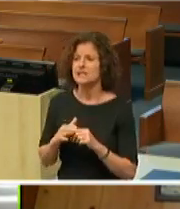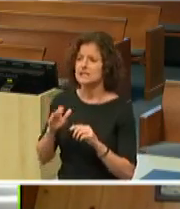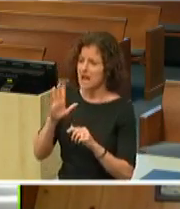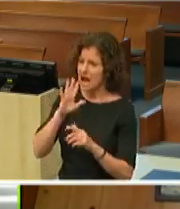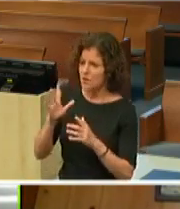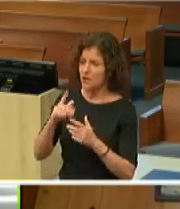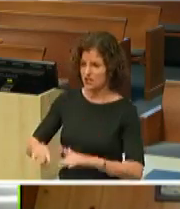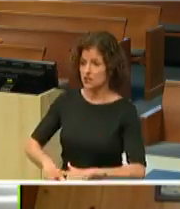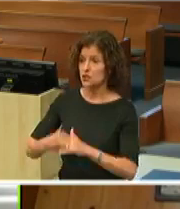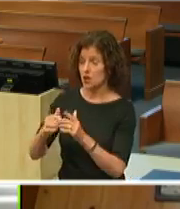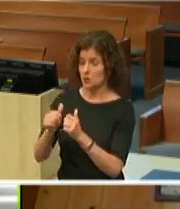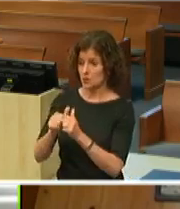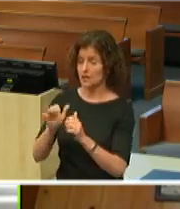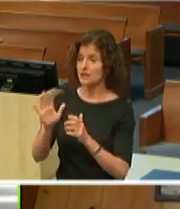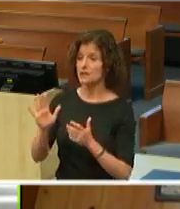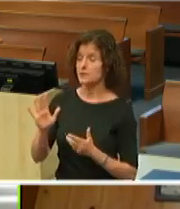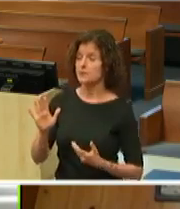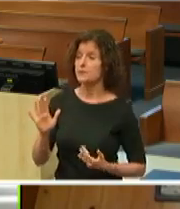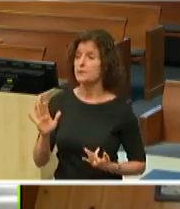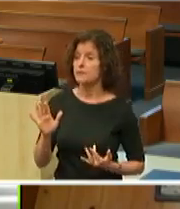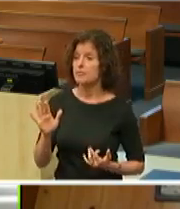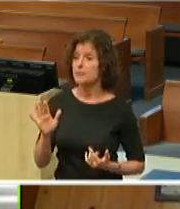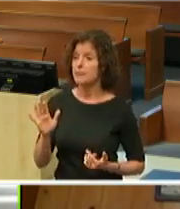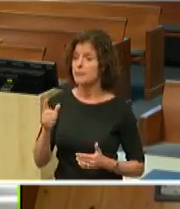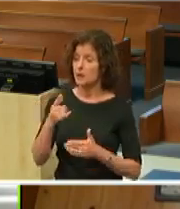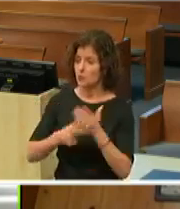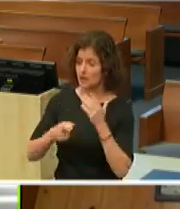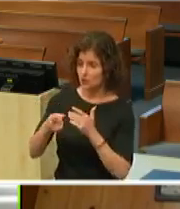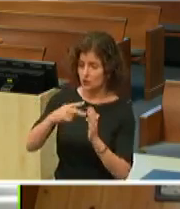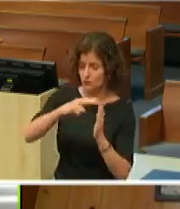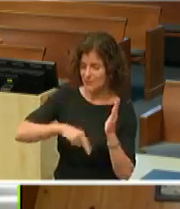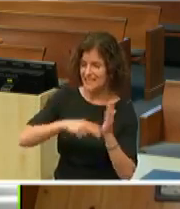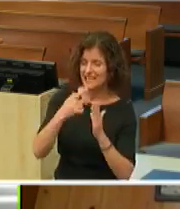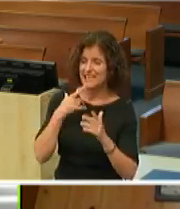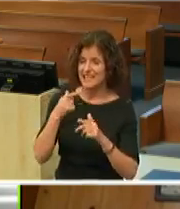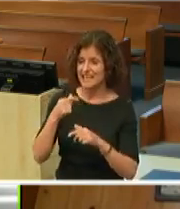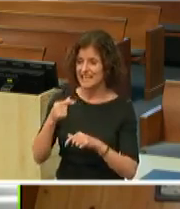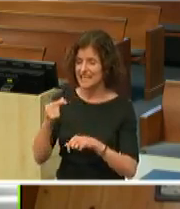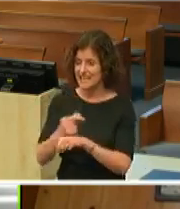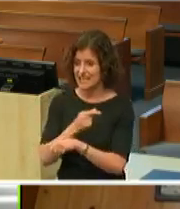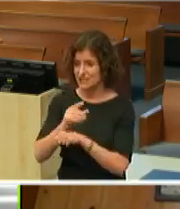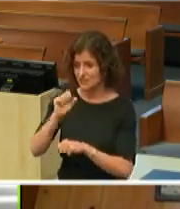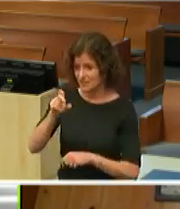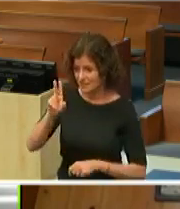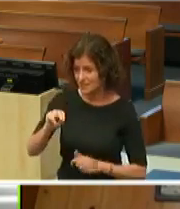me start with what you were reading in the Gainesville Sun